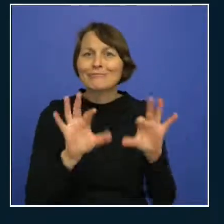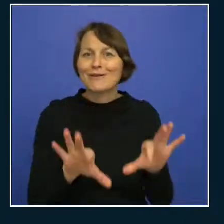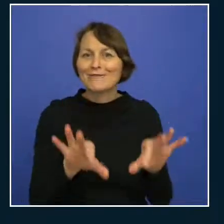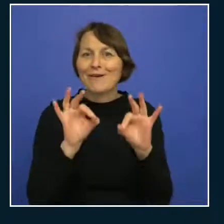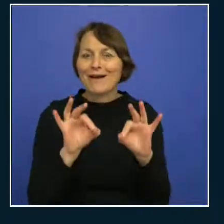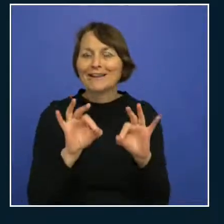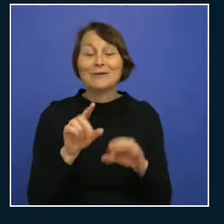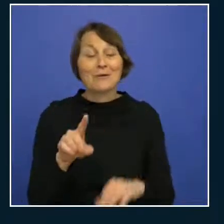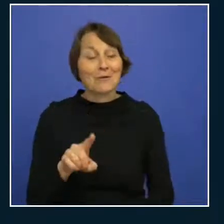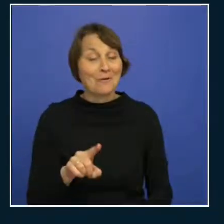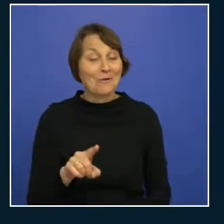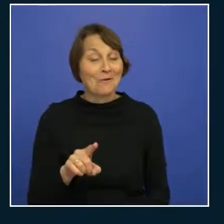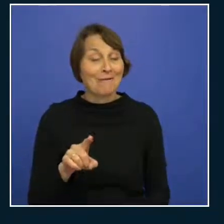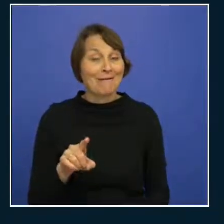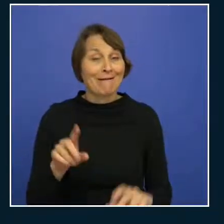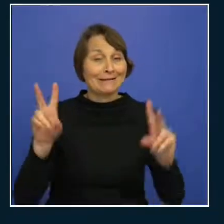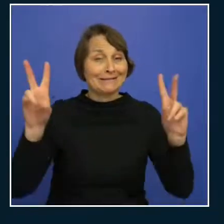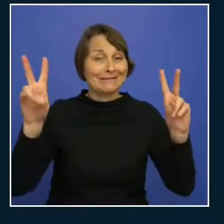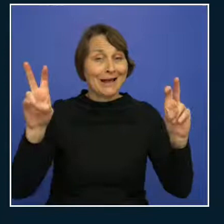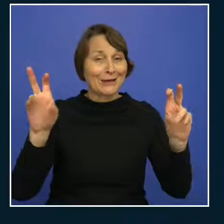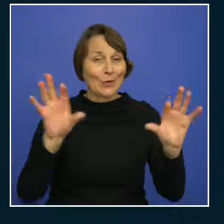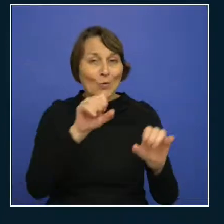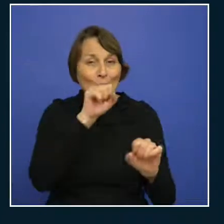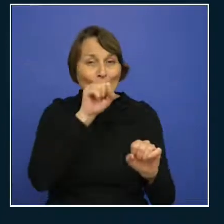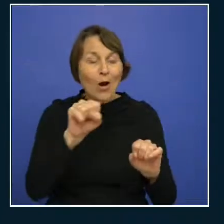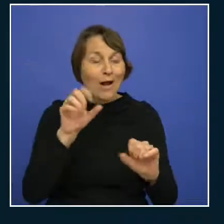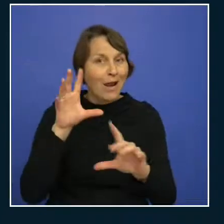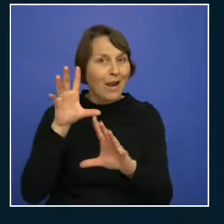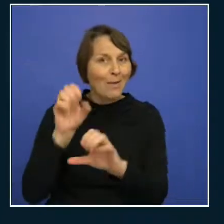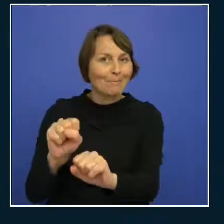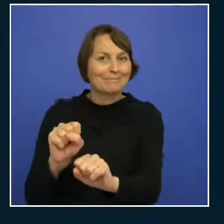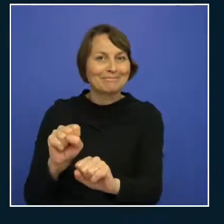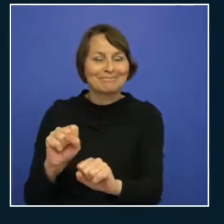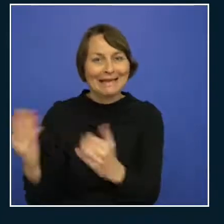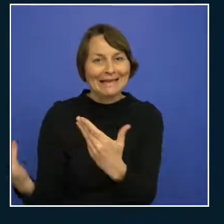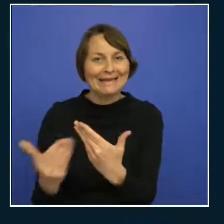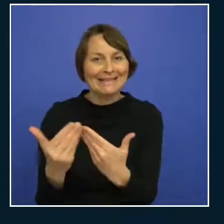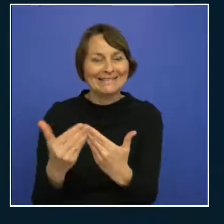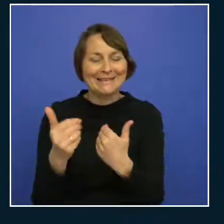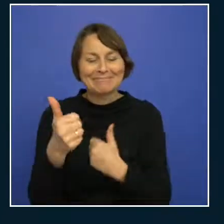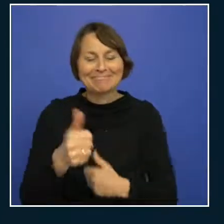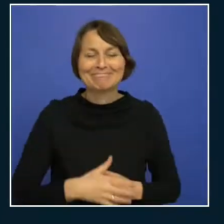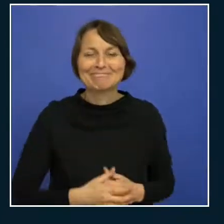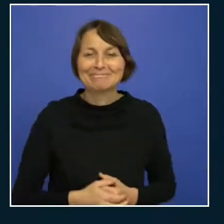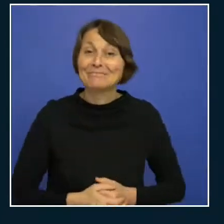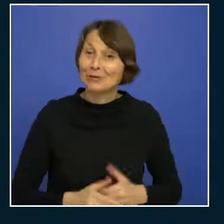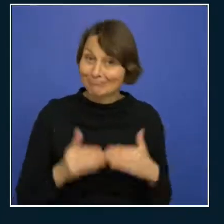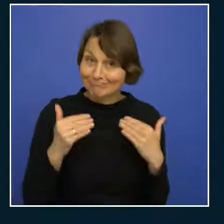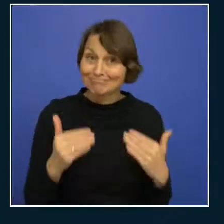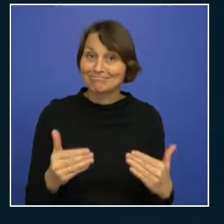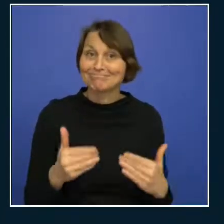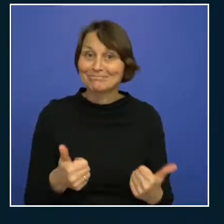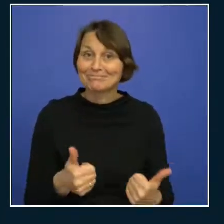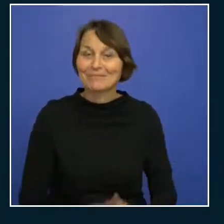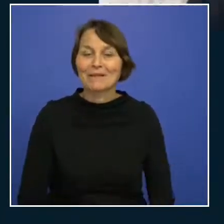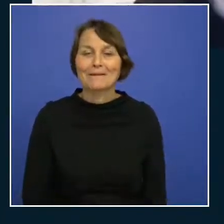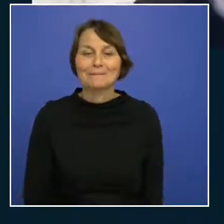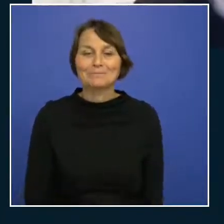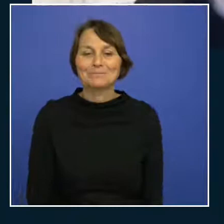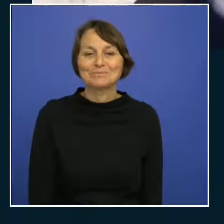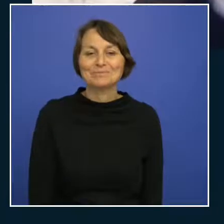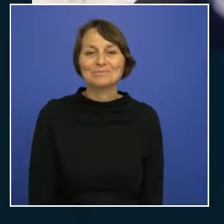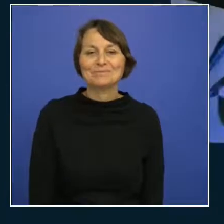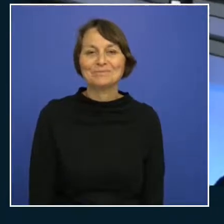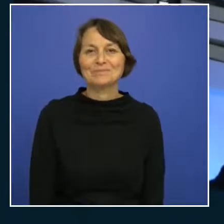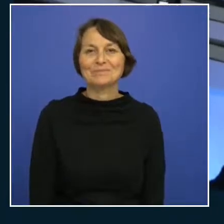There's probably no one else that has it. So if you're ready, let's go. All right, let me